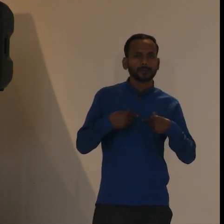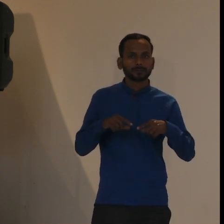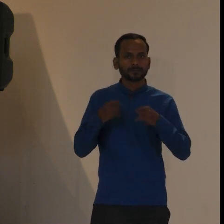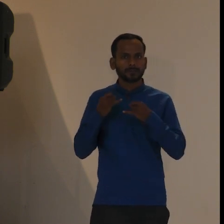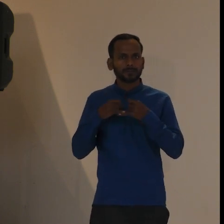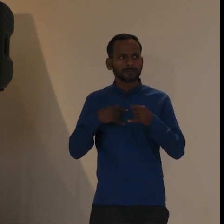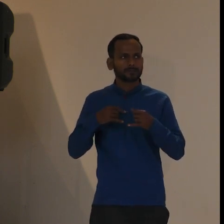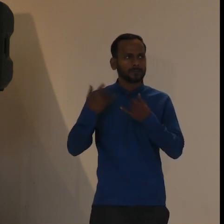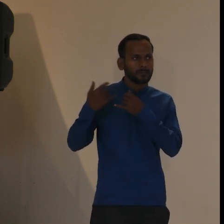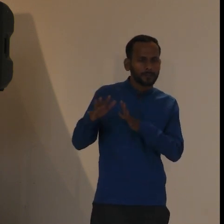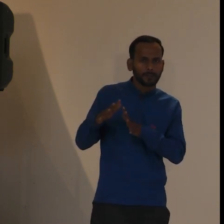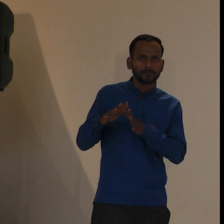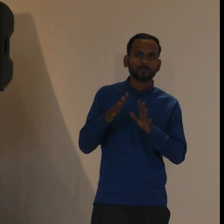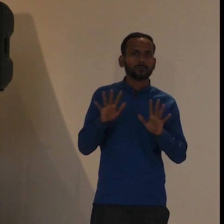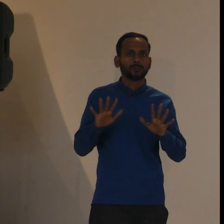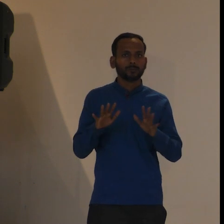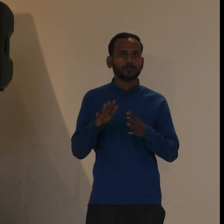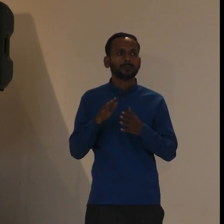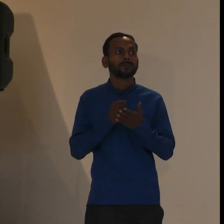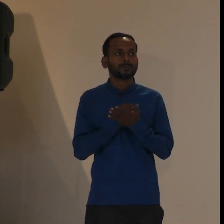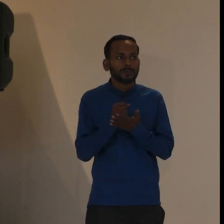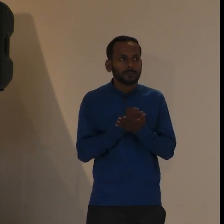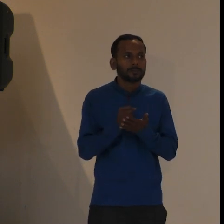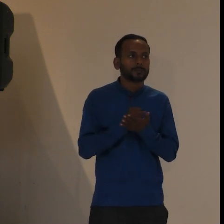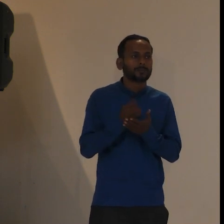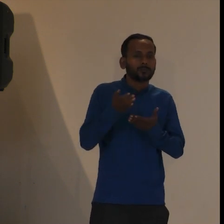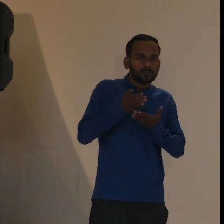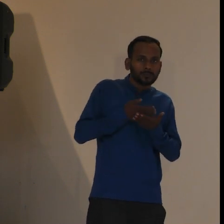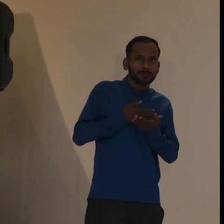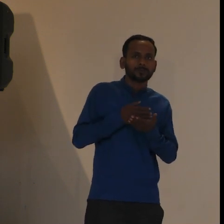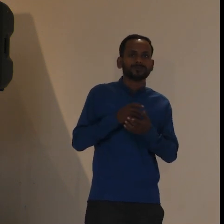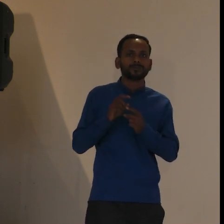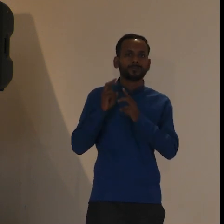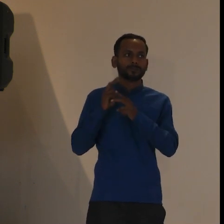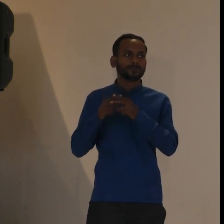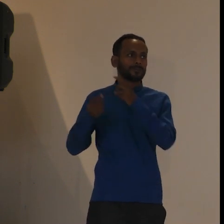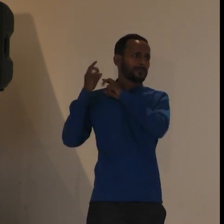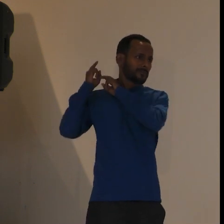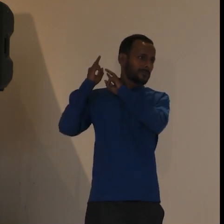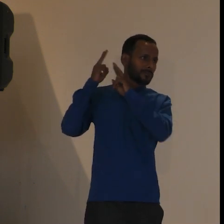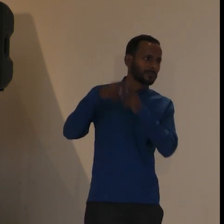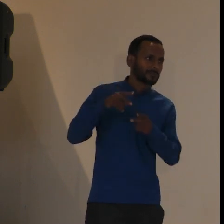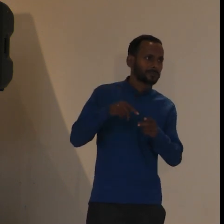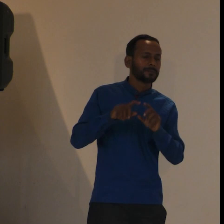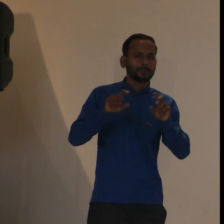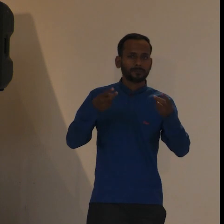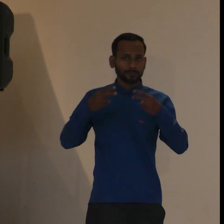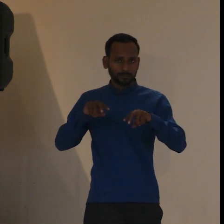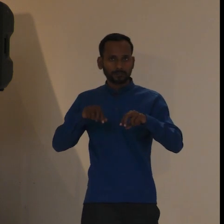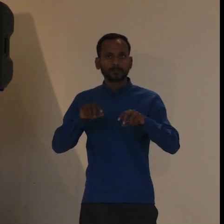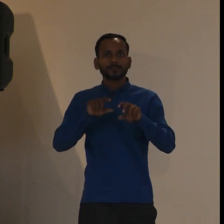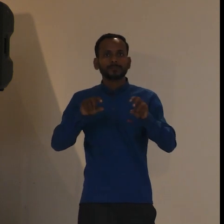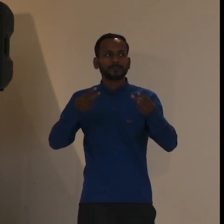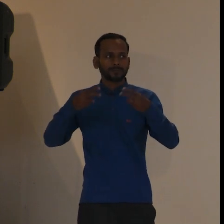or stuff like that to soothe some spirit. So this is something that we see historically, but maybe needs to be translated into the present